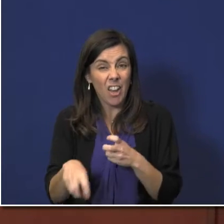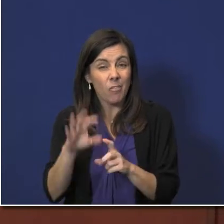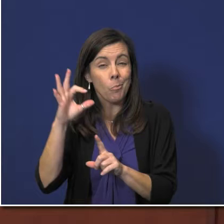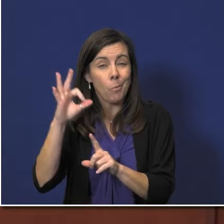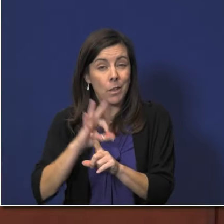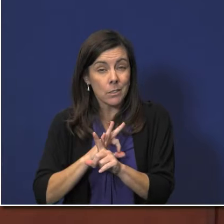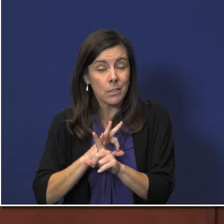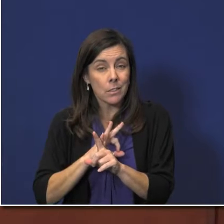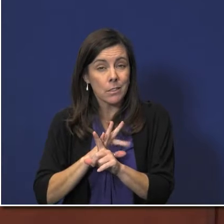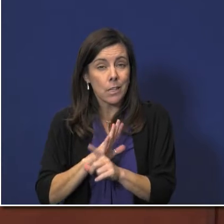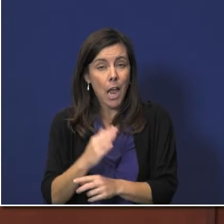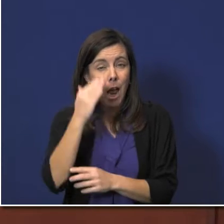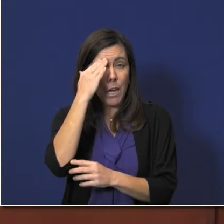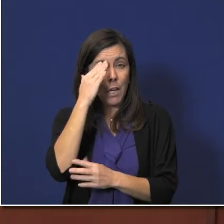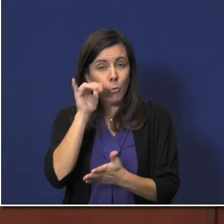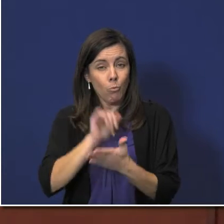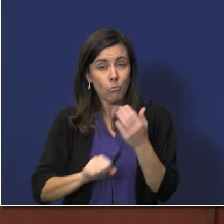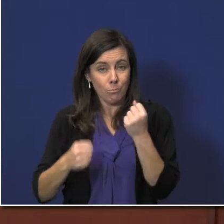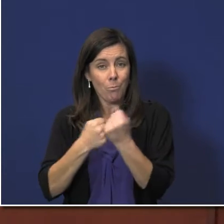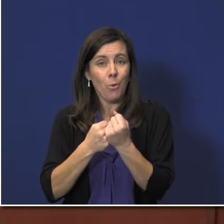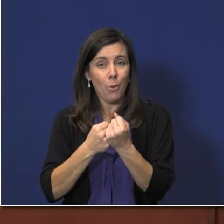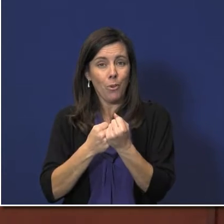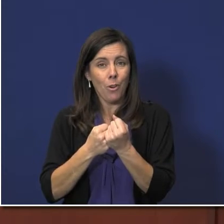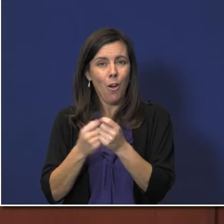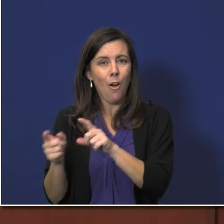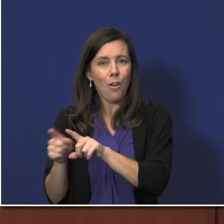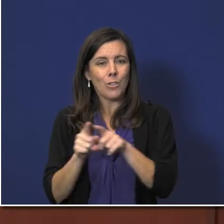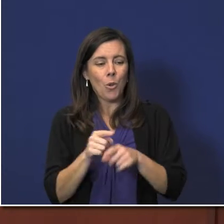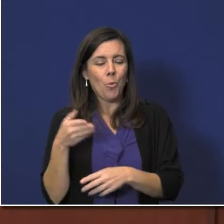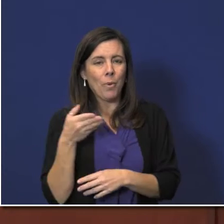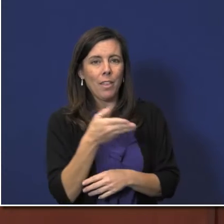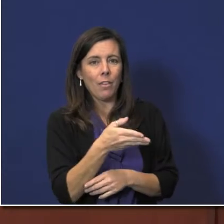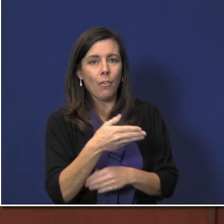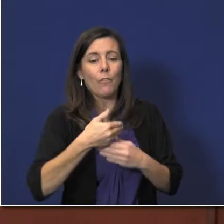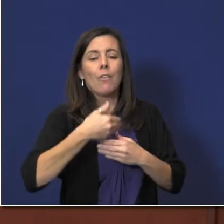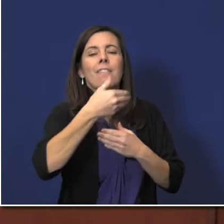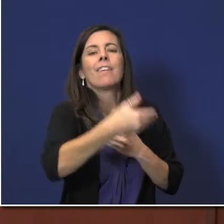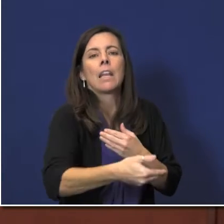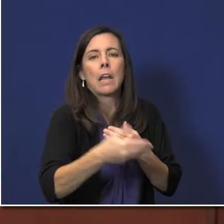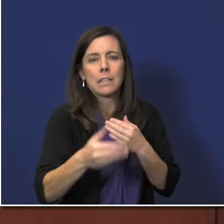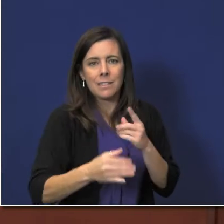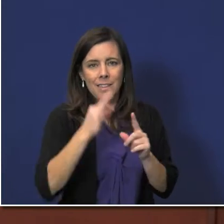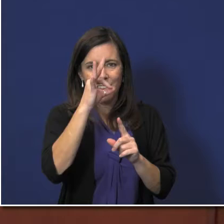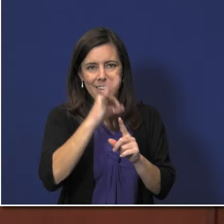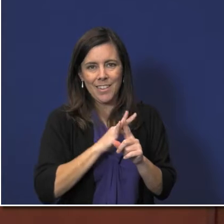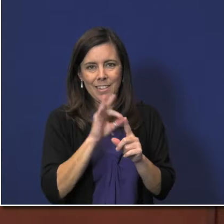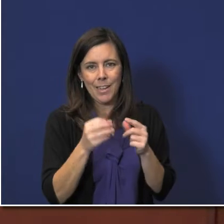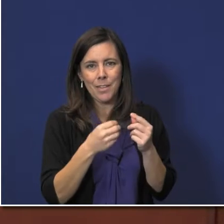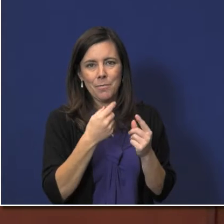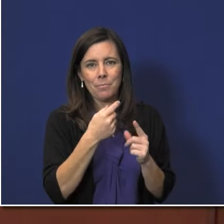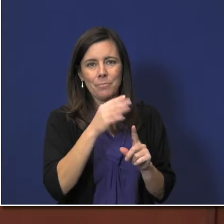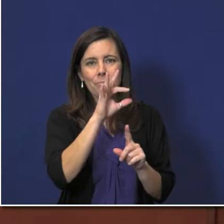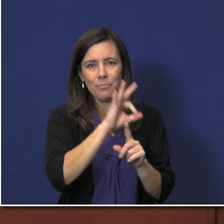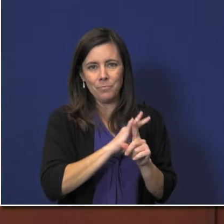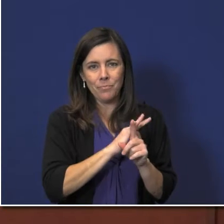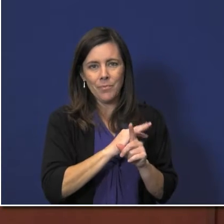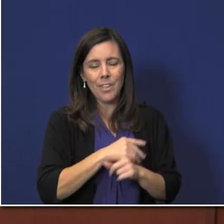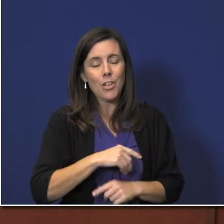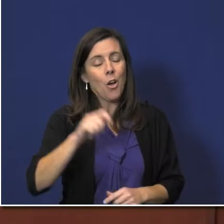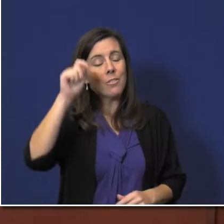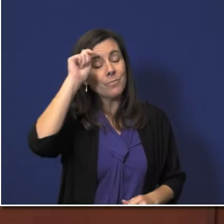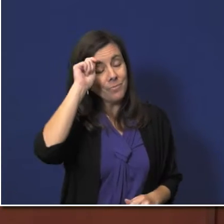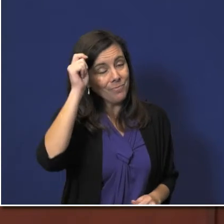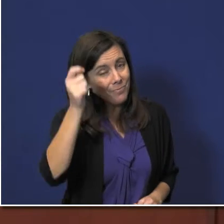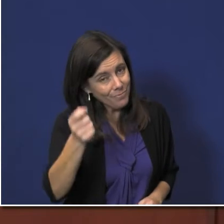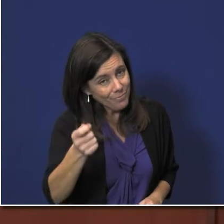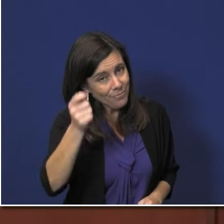and I know that same support will be there for the coming 9 challenging months. I tip my hat to